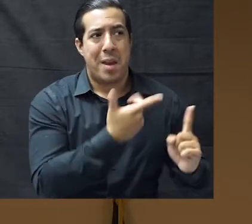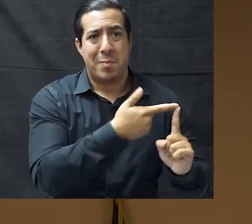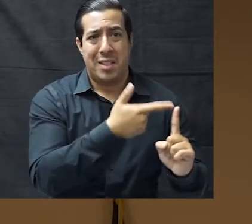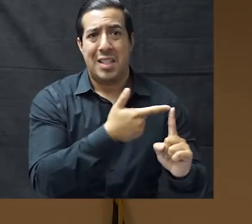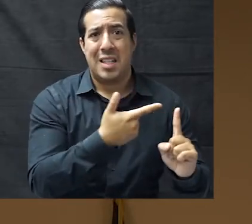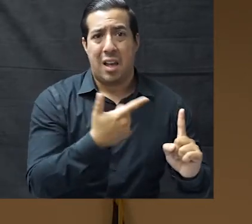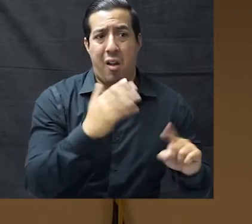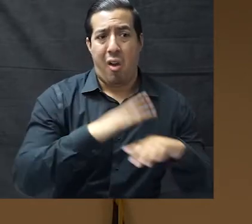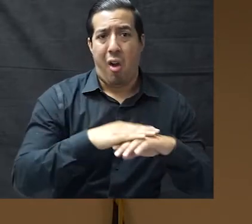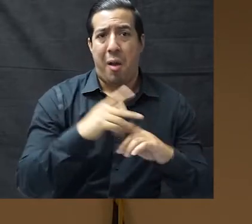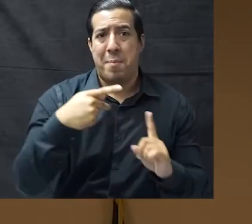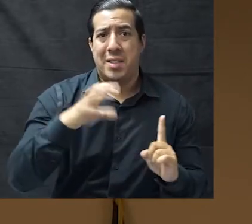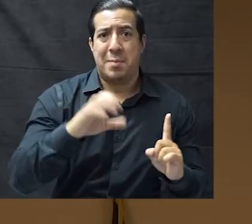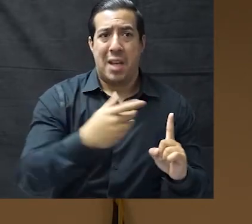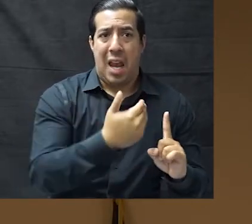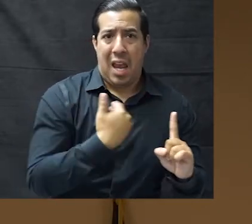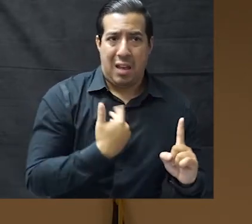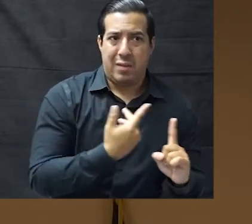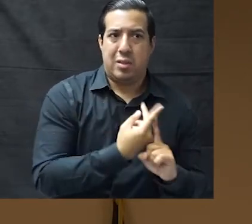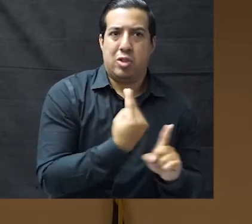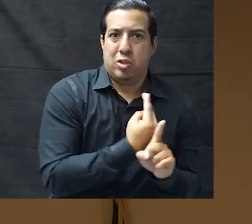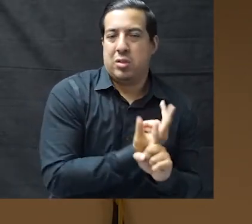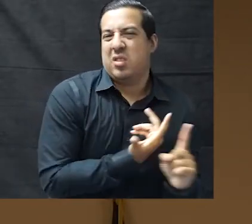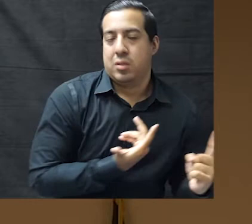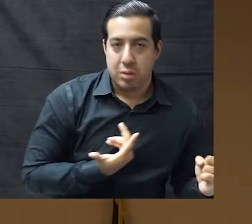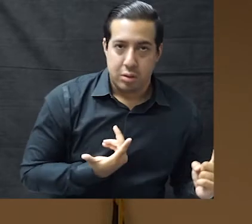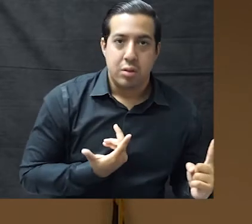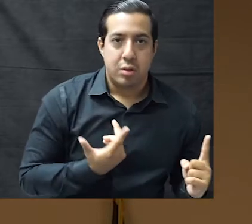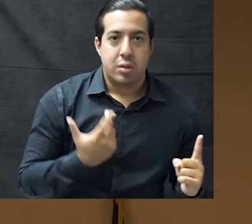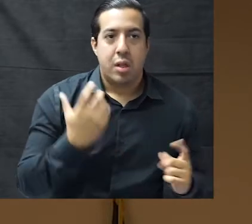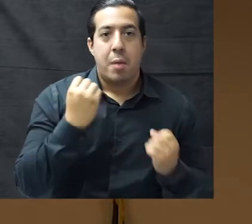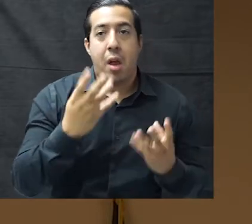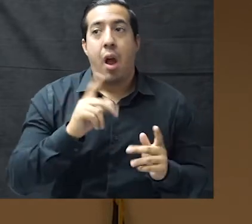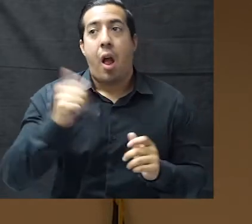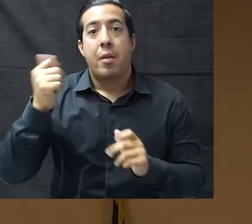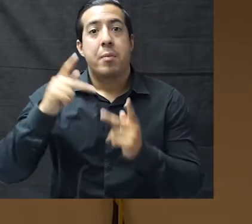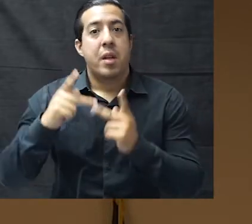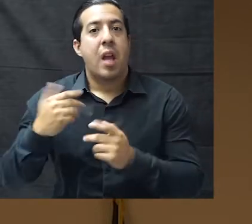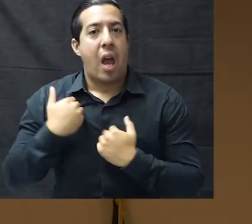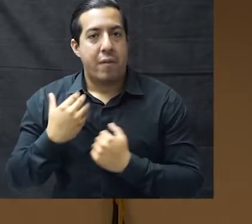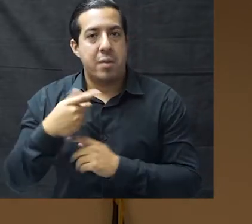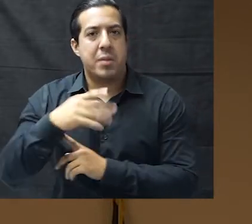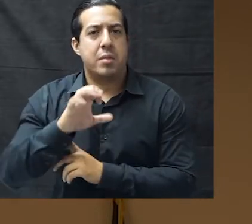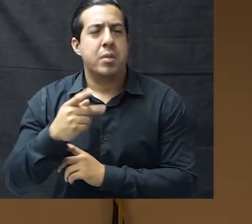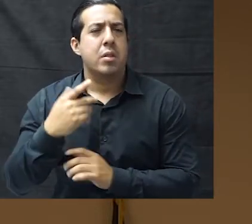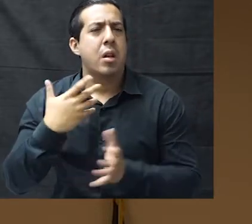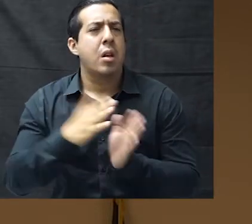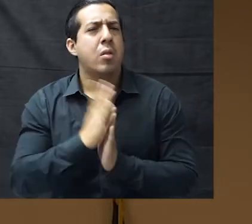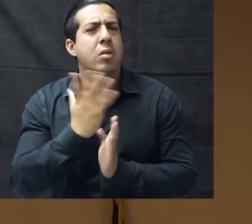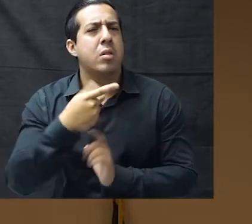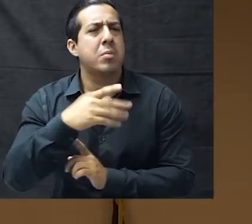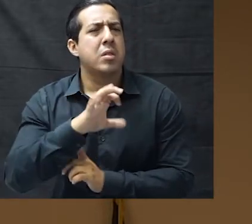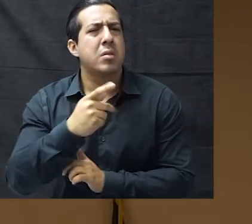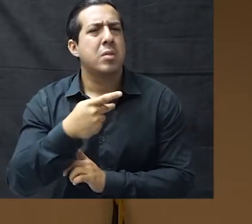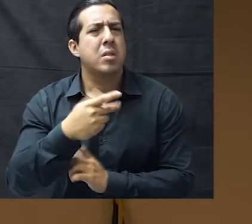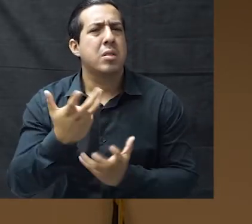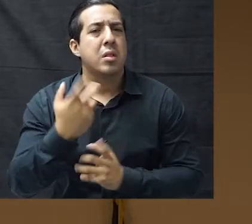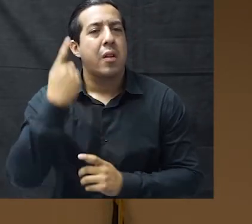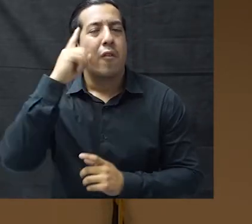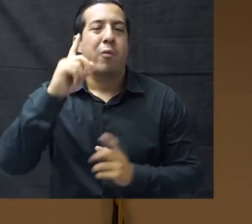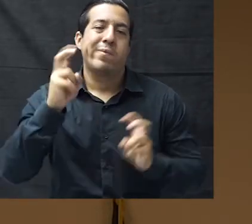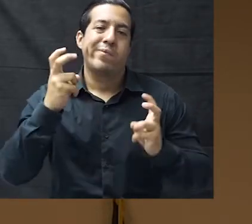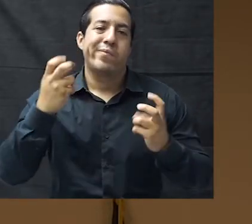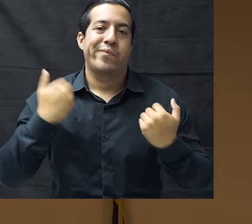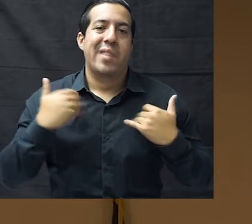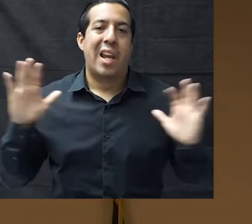pharmacies. Sometimes those aren't as legitimate as you might hope. Certainly, like I say, if you've got friends or family or people you're concerned about that